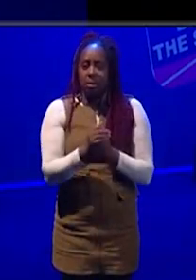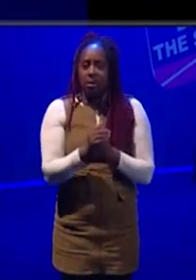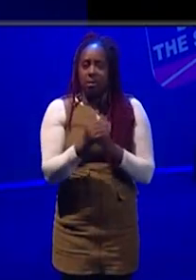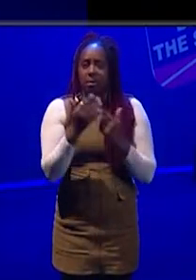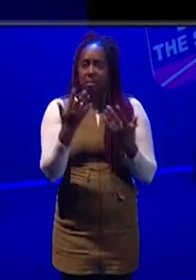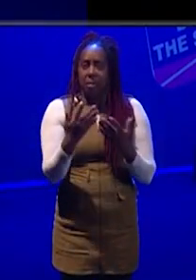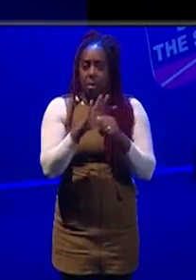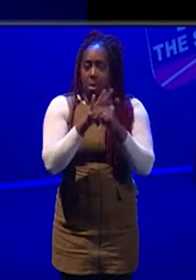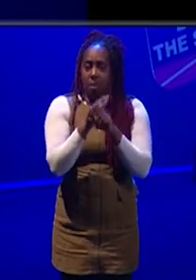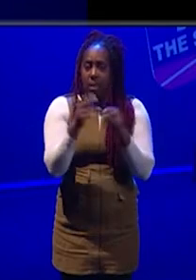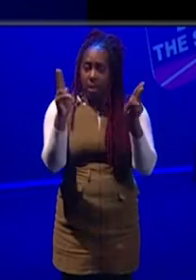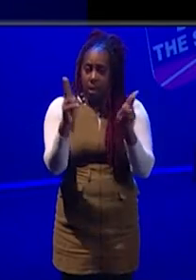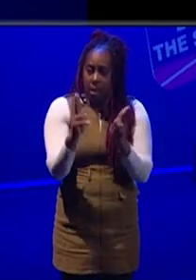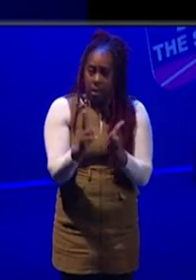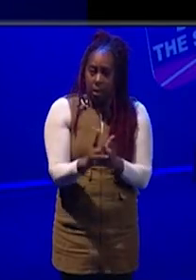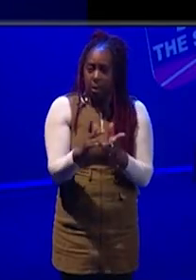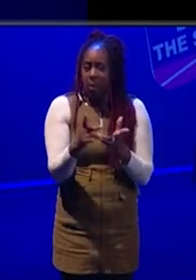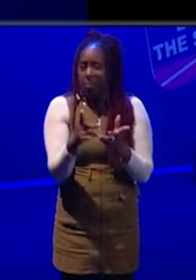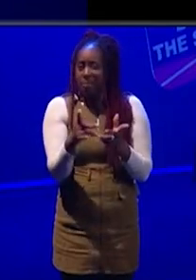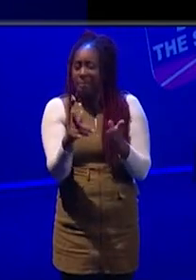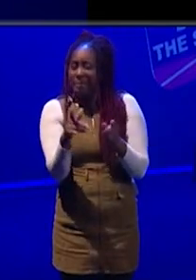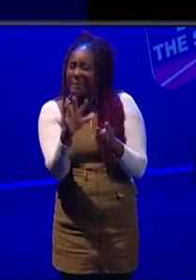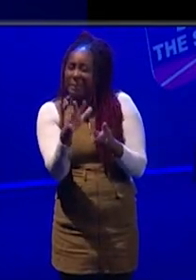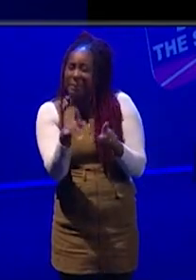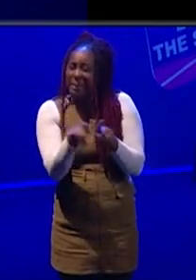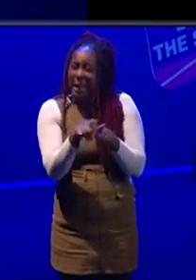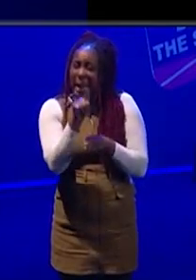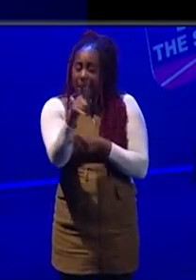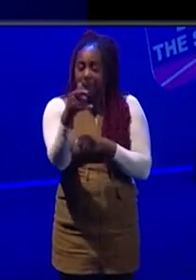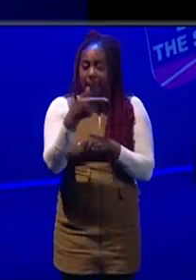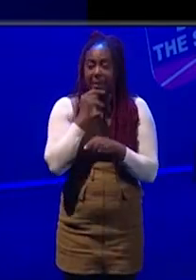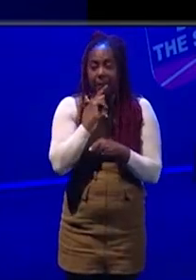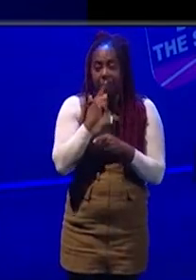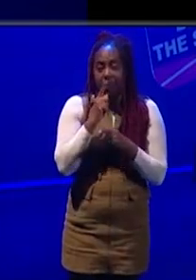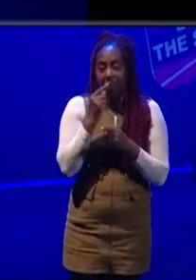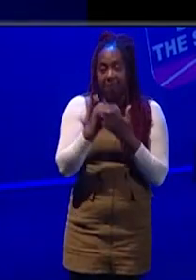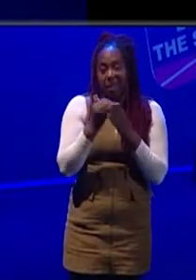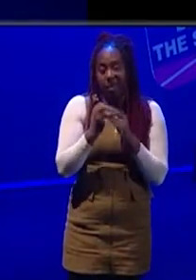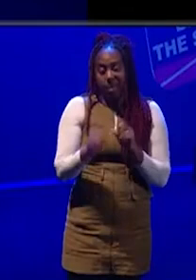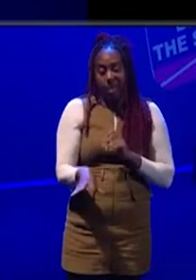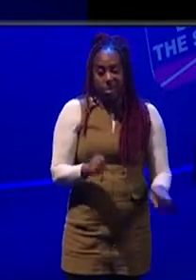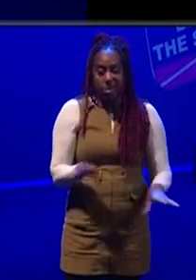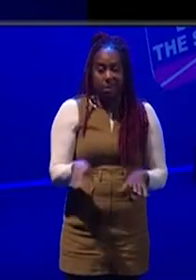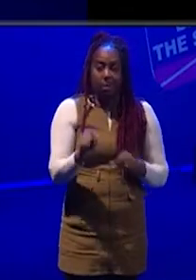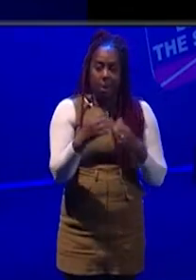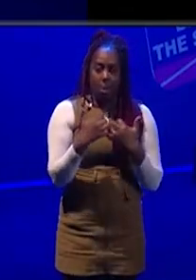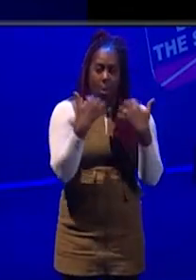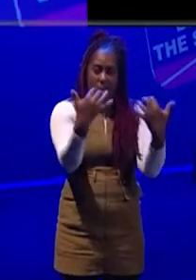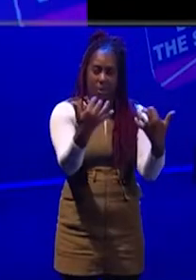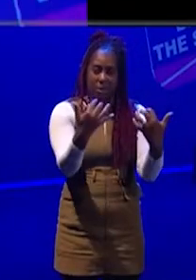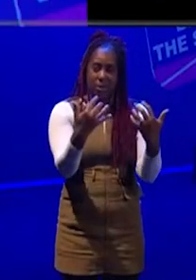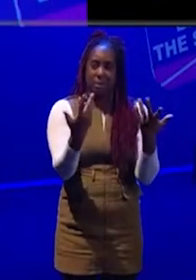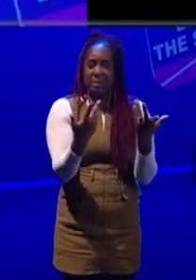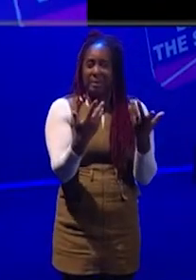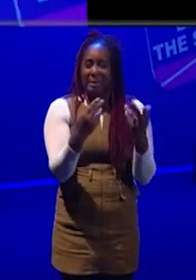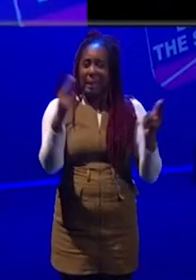out of the pandemic, you've still got that, plus people have lost a lot of money. Apparently, audiences generally are down 20%,